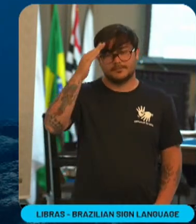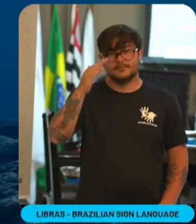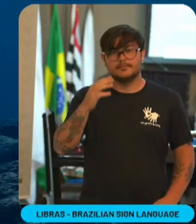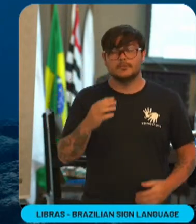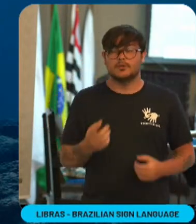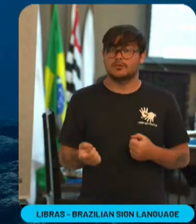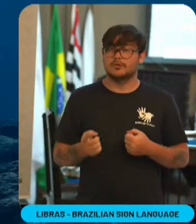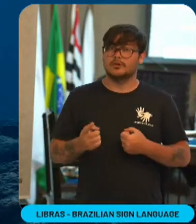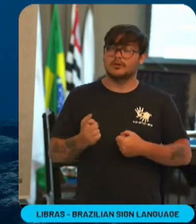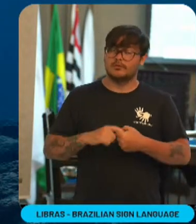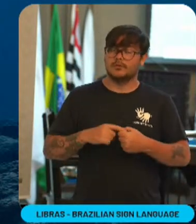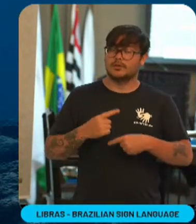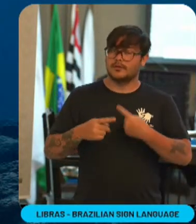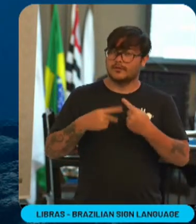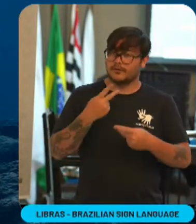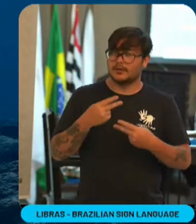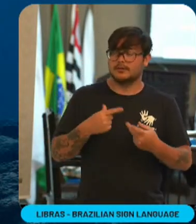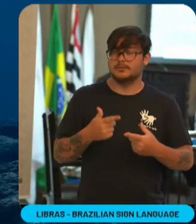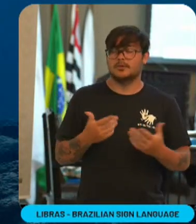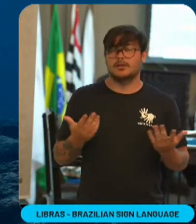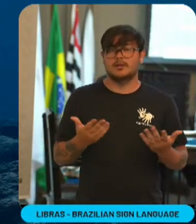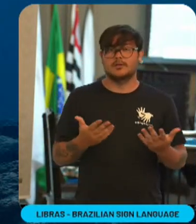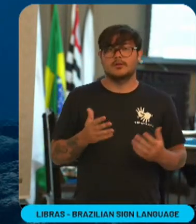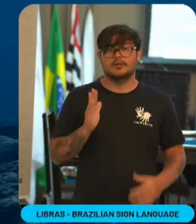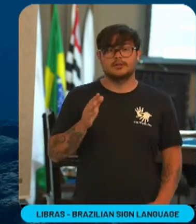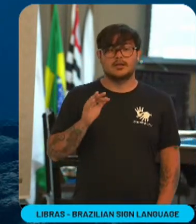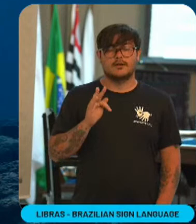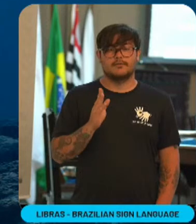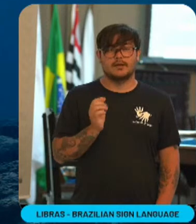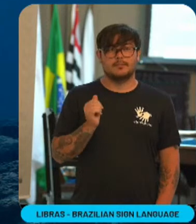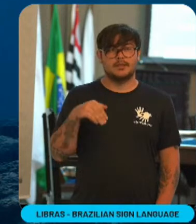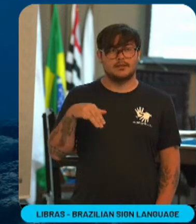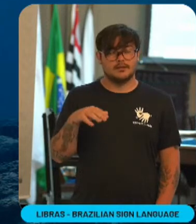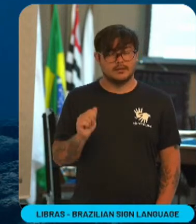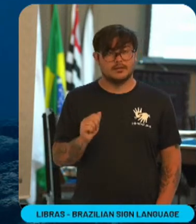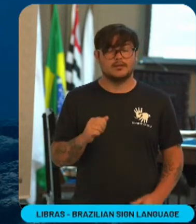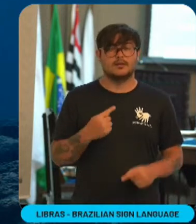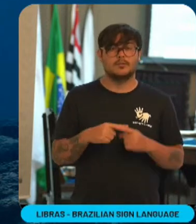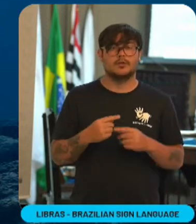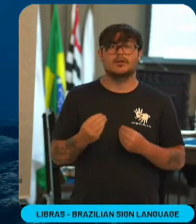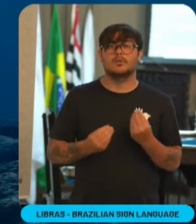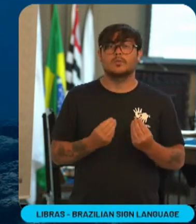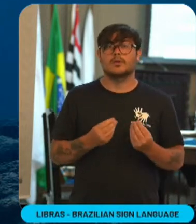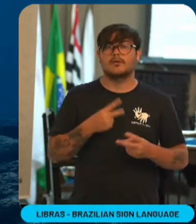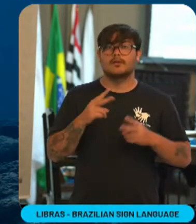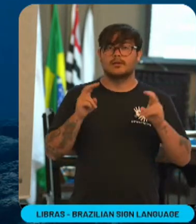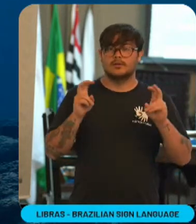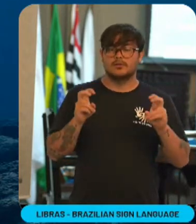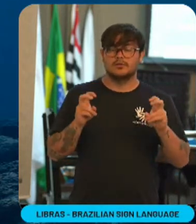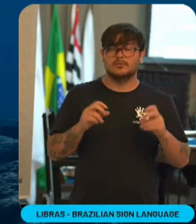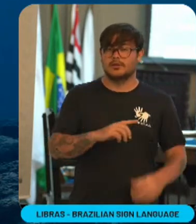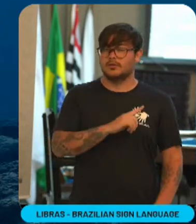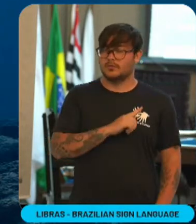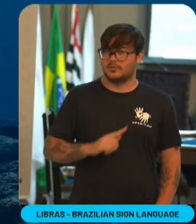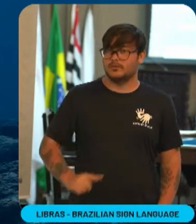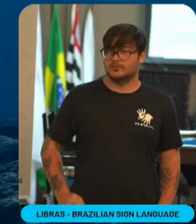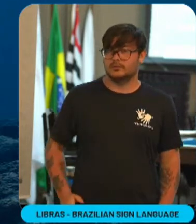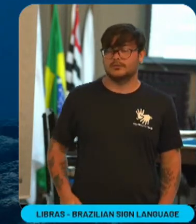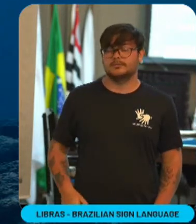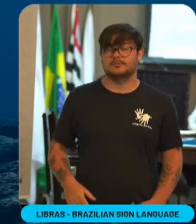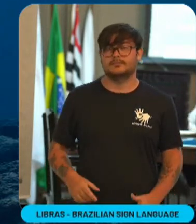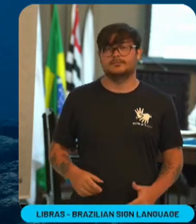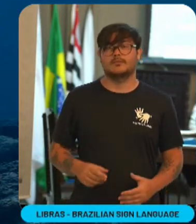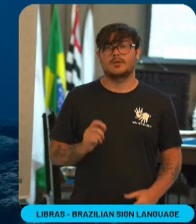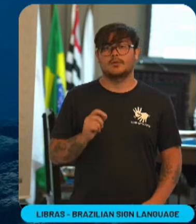Thank you. Thank you. We'll go back to that. And now I pass the floor to Fabiana, because when we talk about